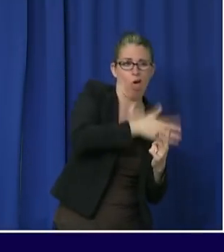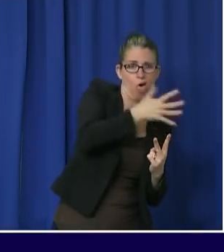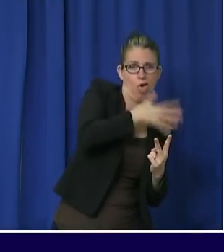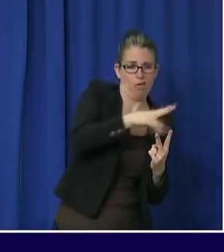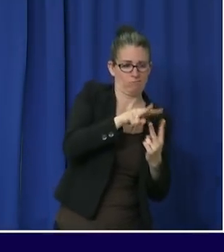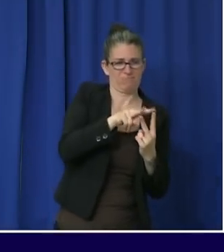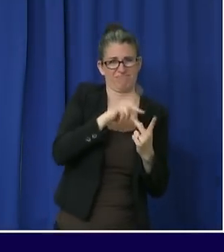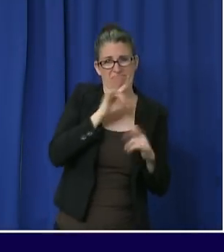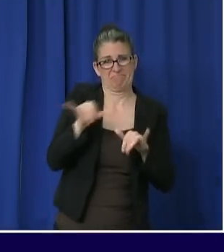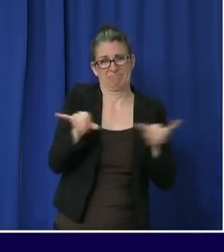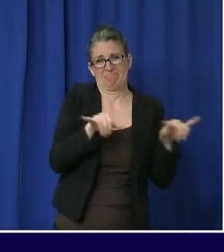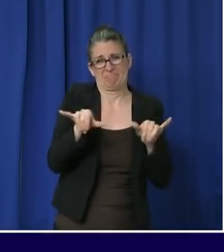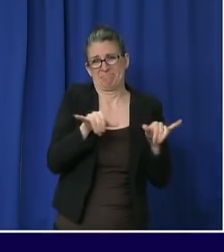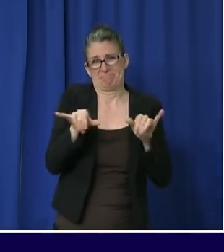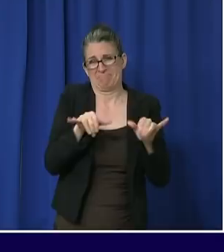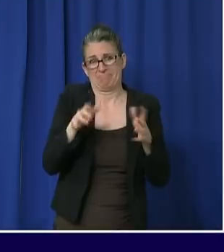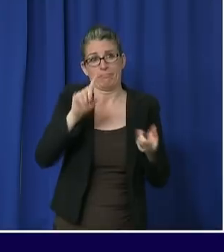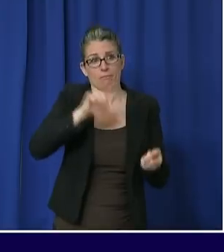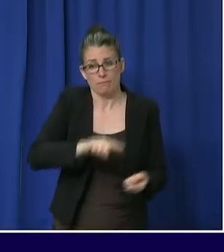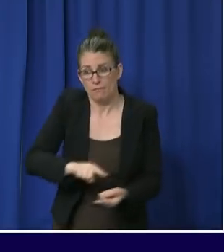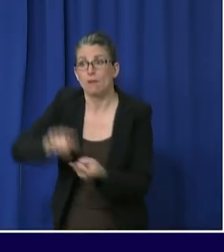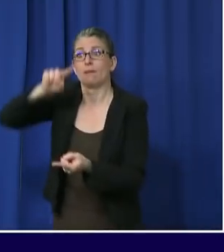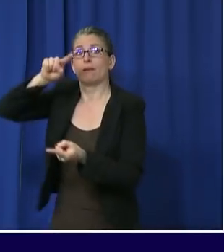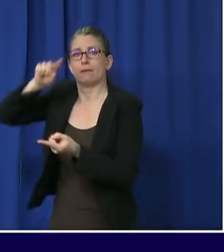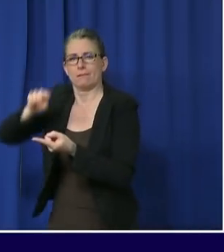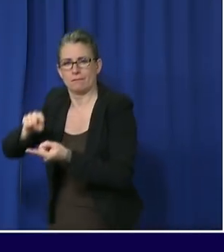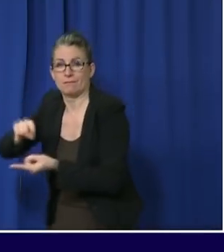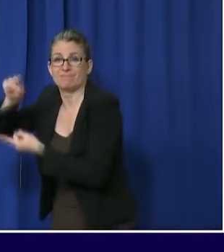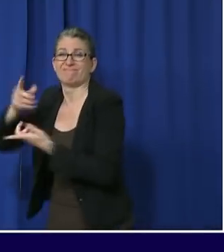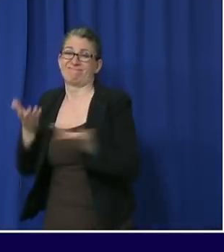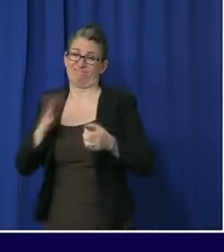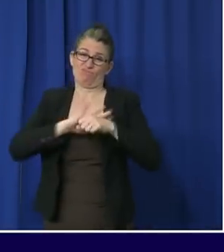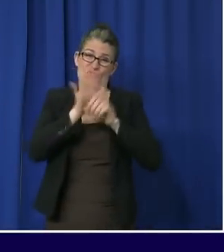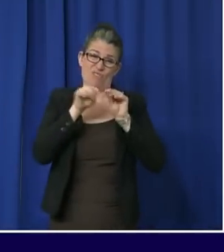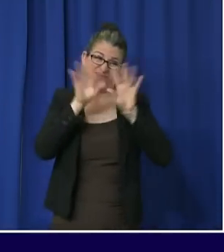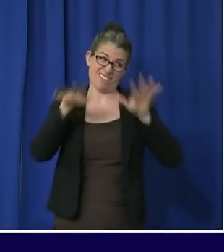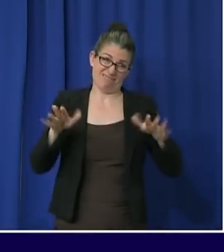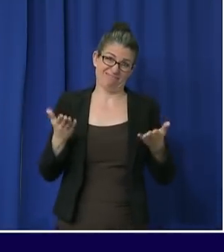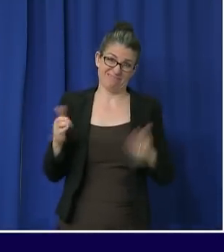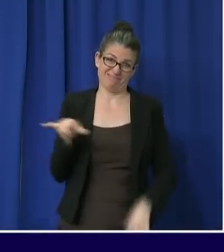I would like to turn next over to Kevin Miller over at the Press Herald.